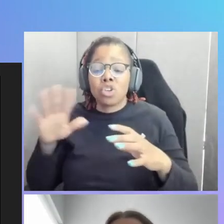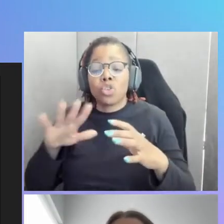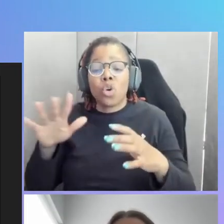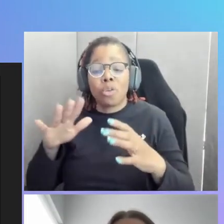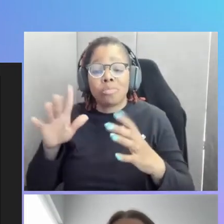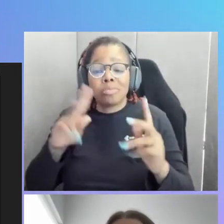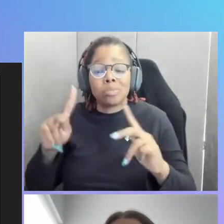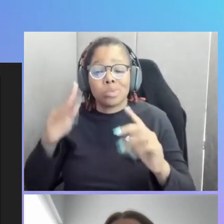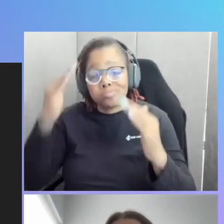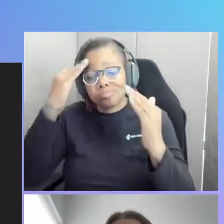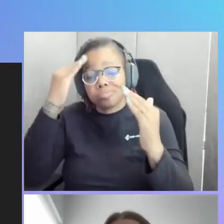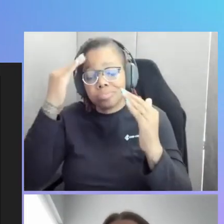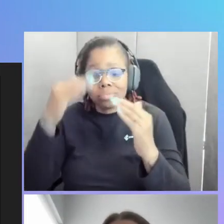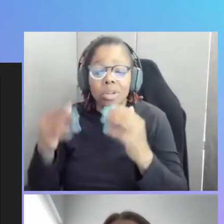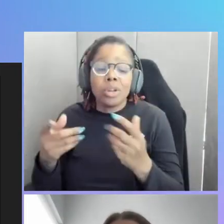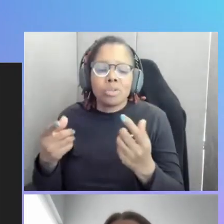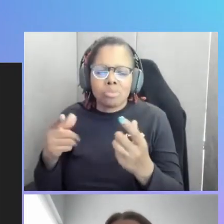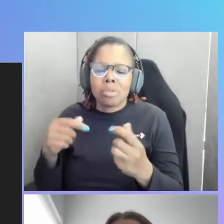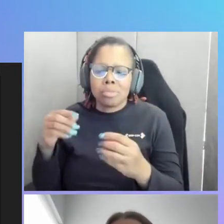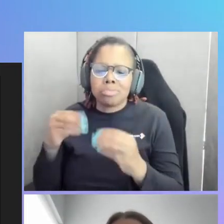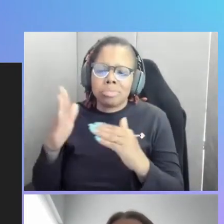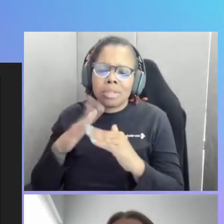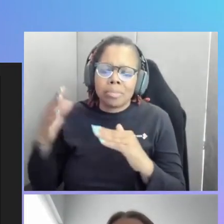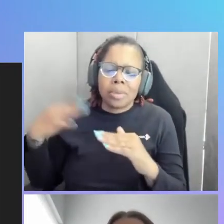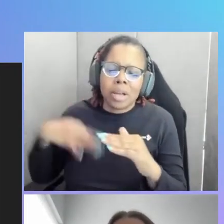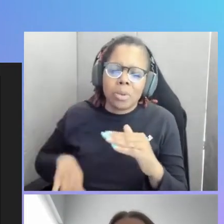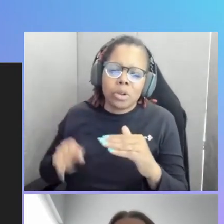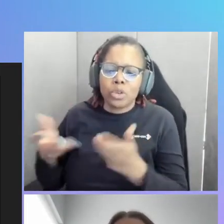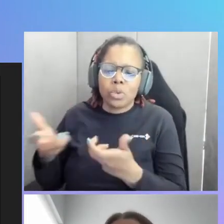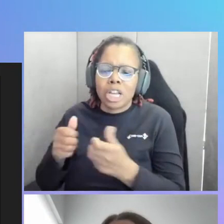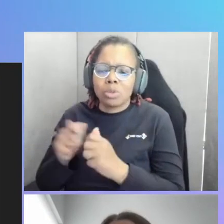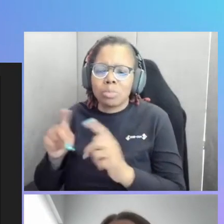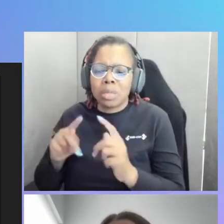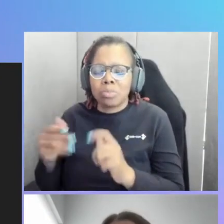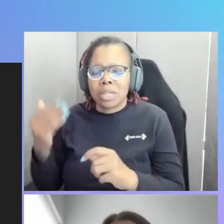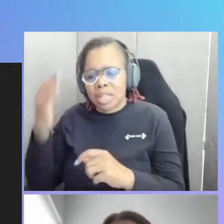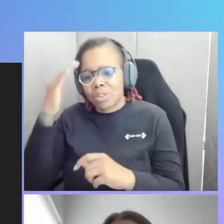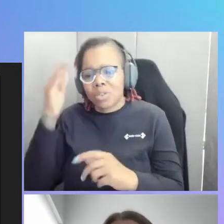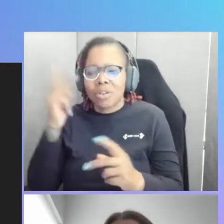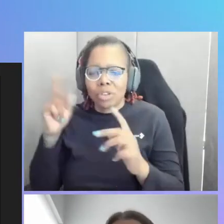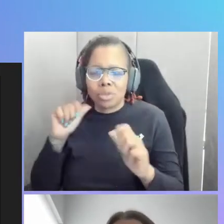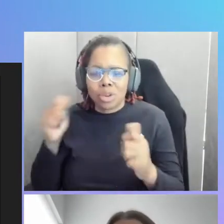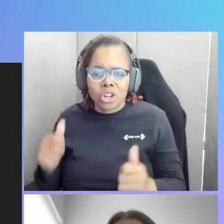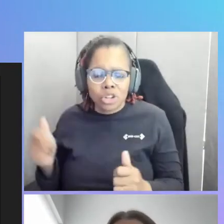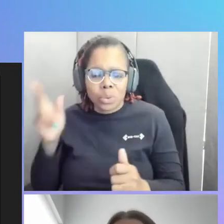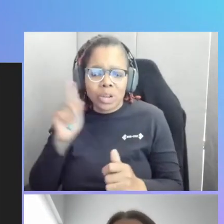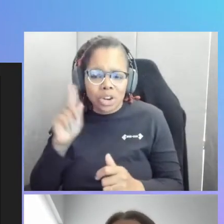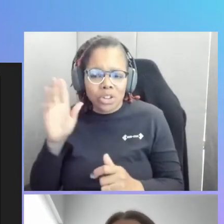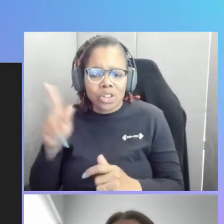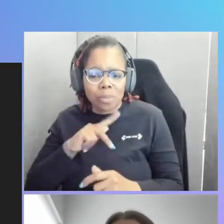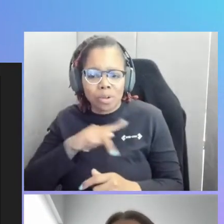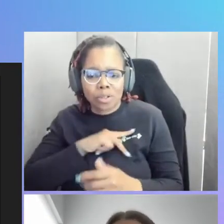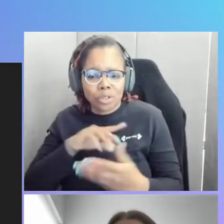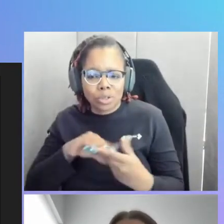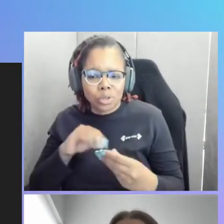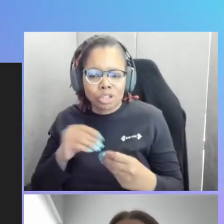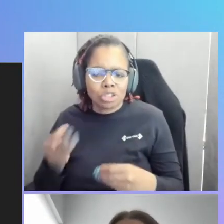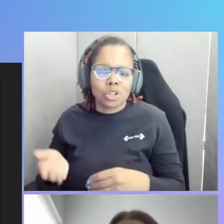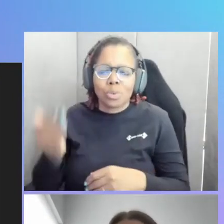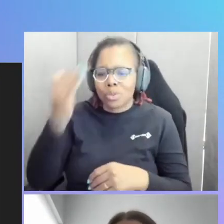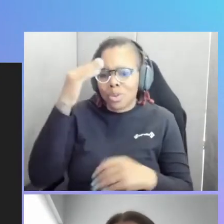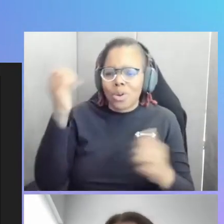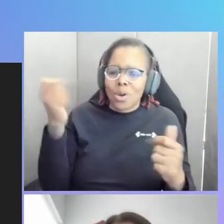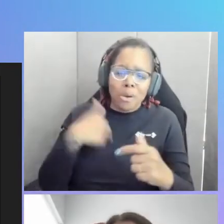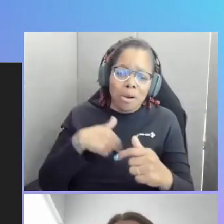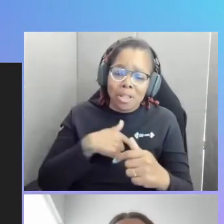once you start engaging in conversation with those who have a visual impairment, you'll get to hear their personal stories and you'll be reminded that we are all